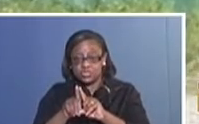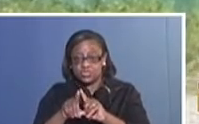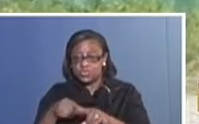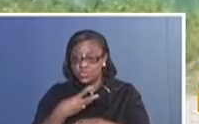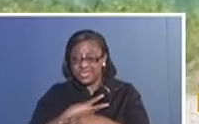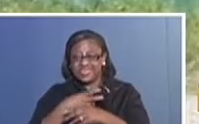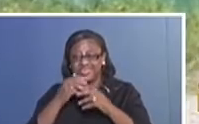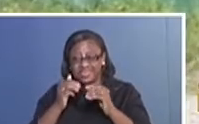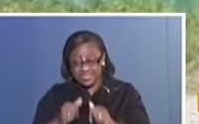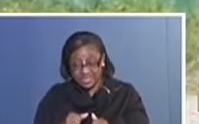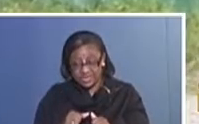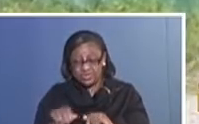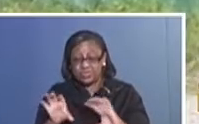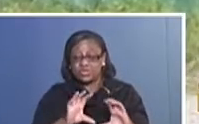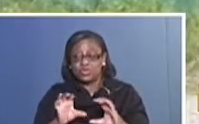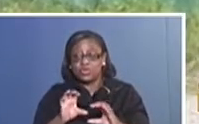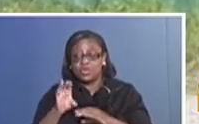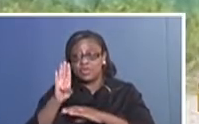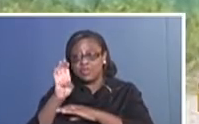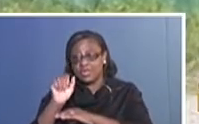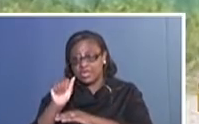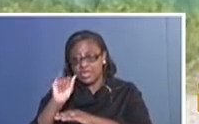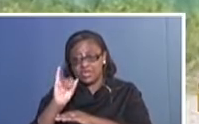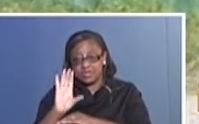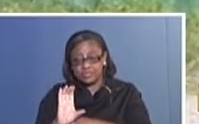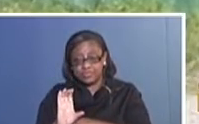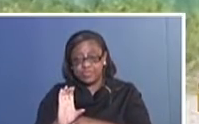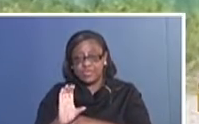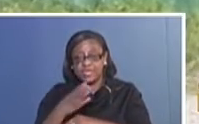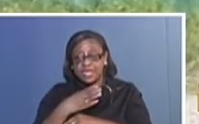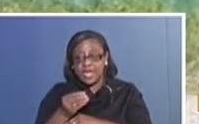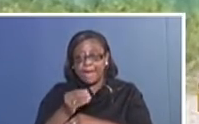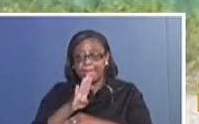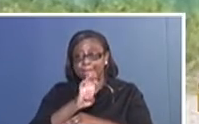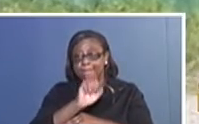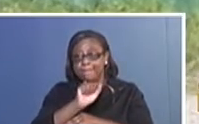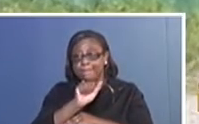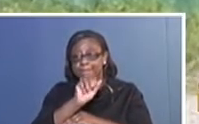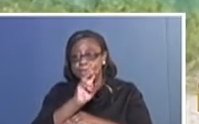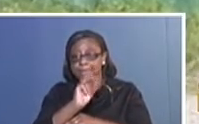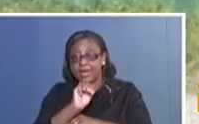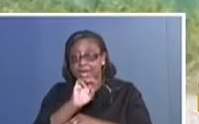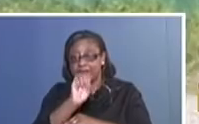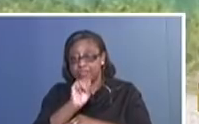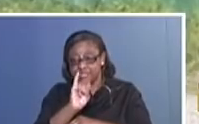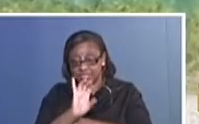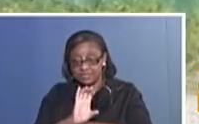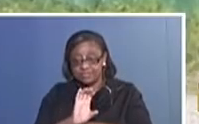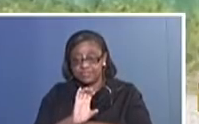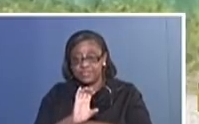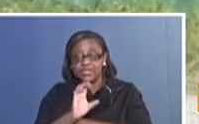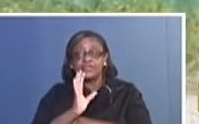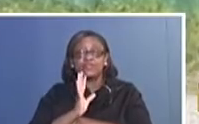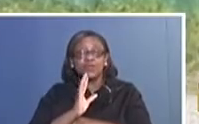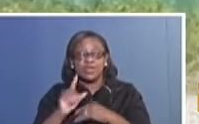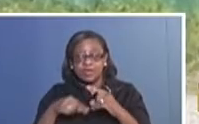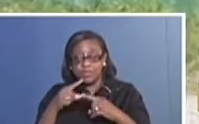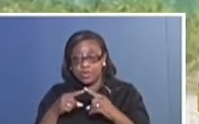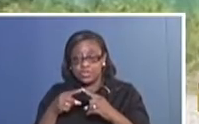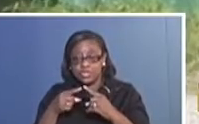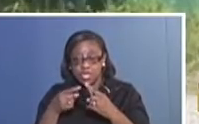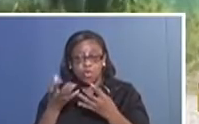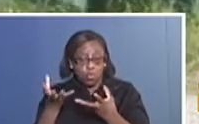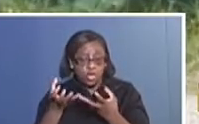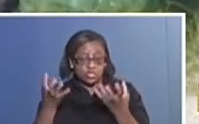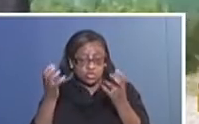that we can. Again, PAIC, Chairman Leroy Major, along with BAMSI Chairman Tyrell Young, we are all in collaborative and making things happen